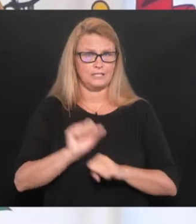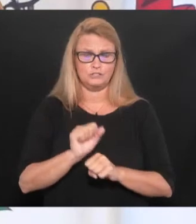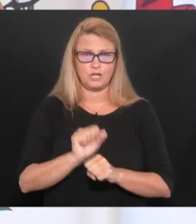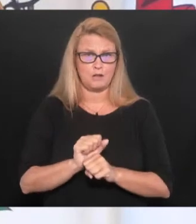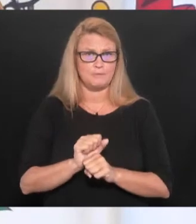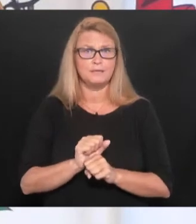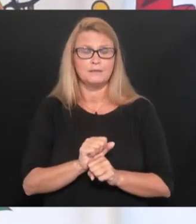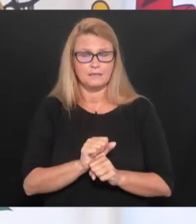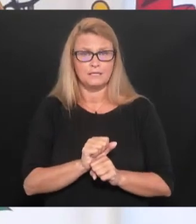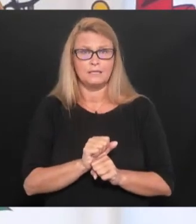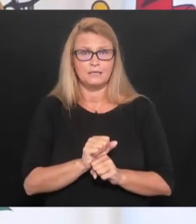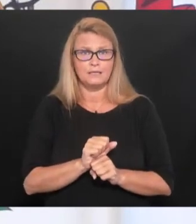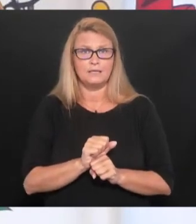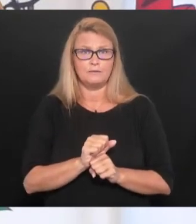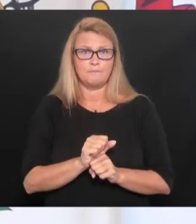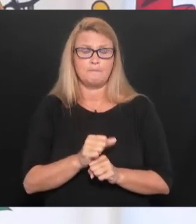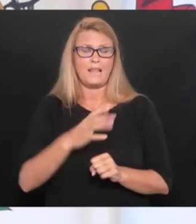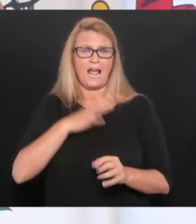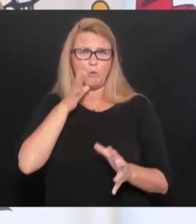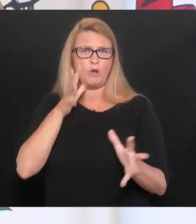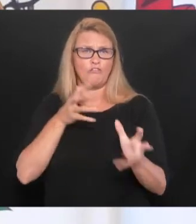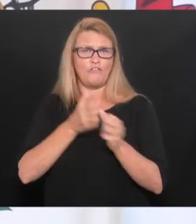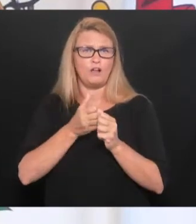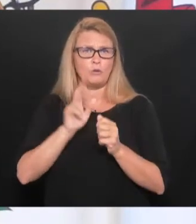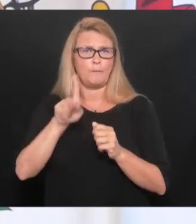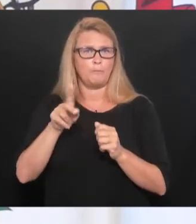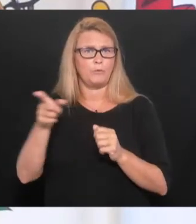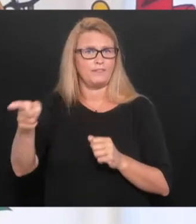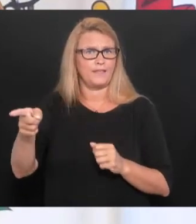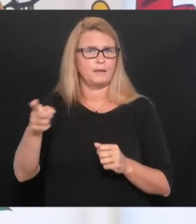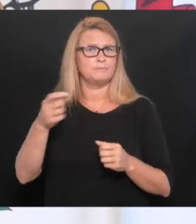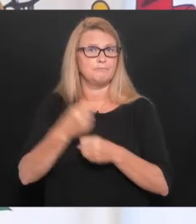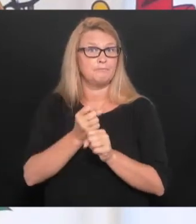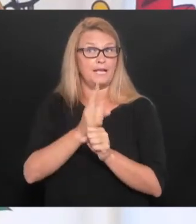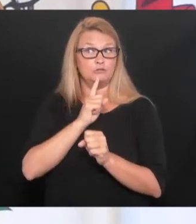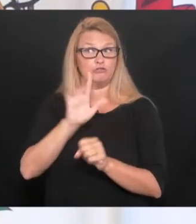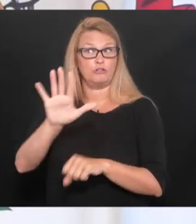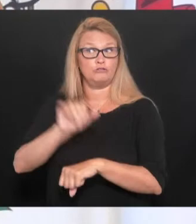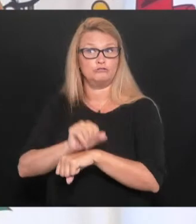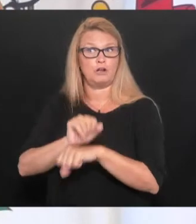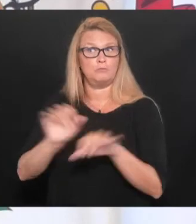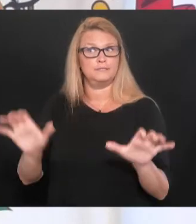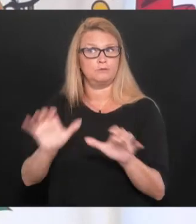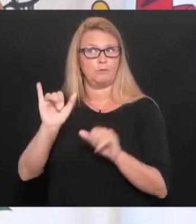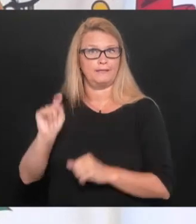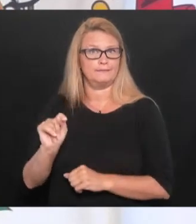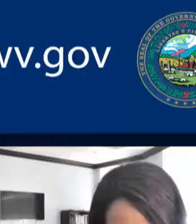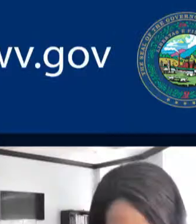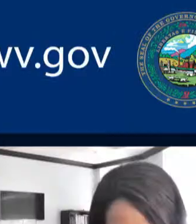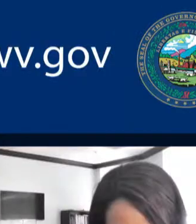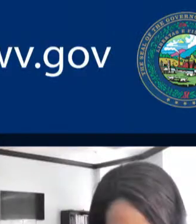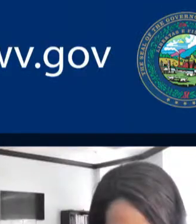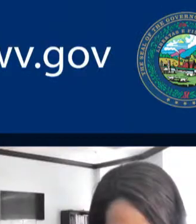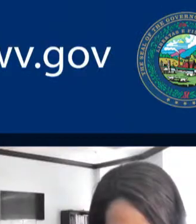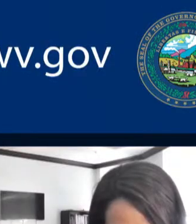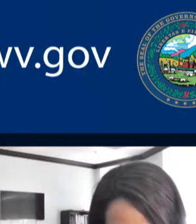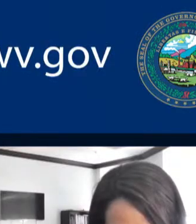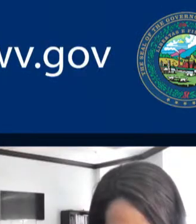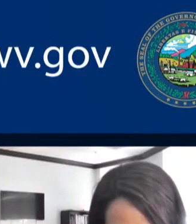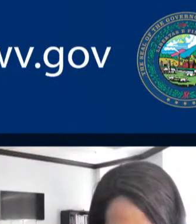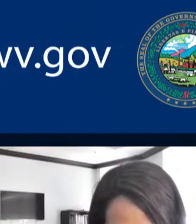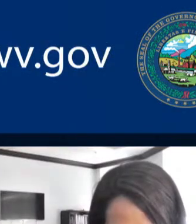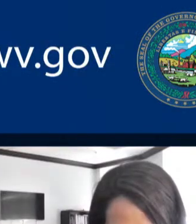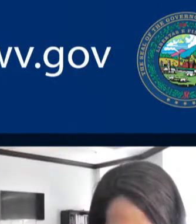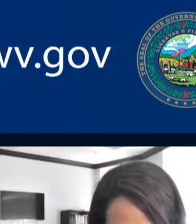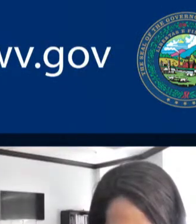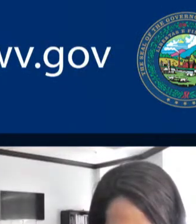done. And I'm going to follow up and make absolutely certain that they do their job, but they'll do it. All right, thank you, Alicia. Next